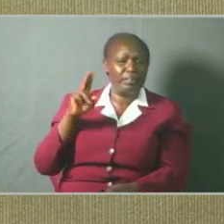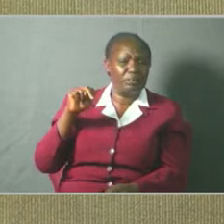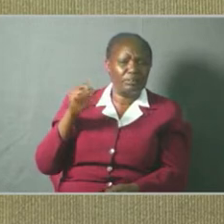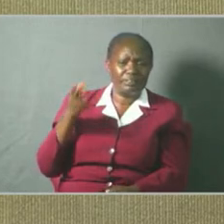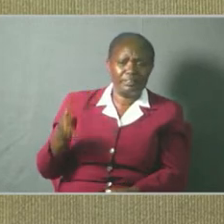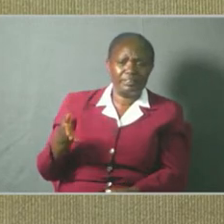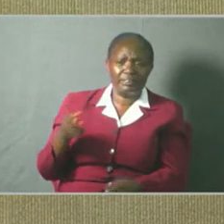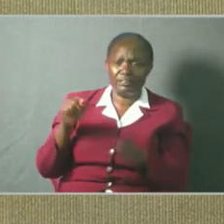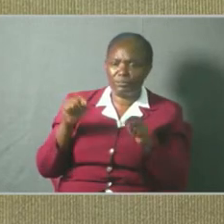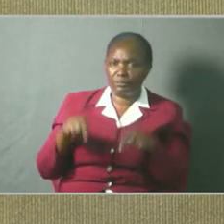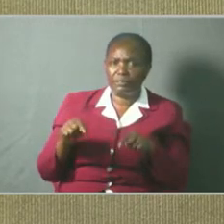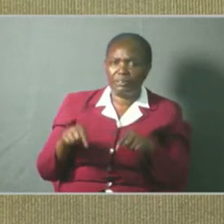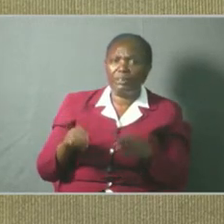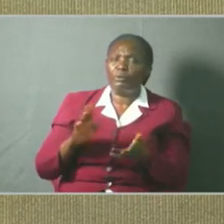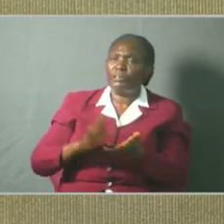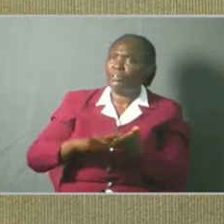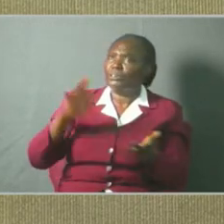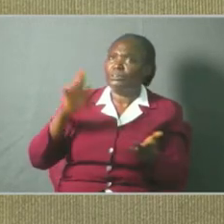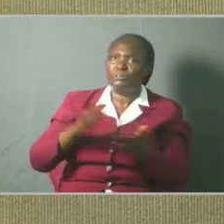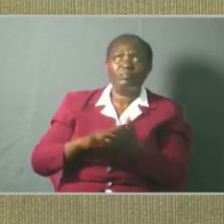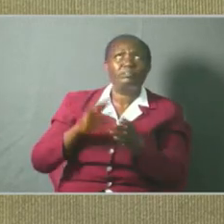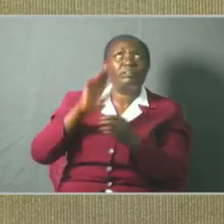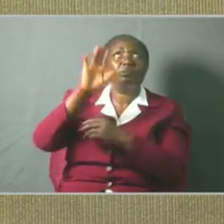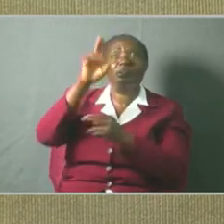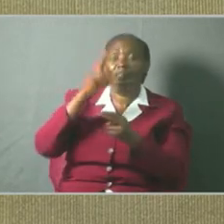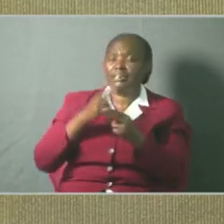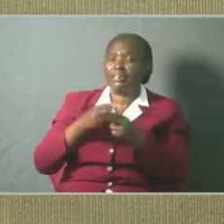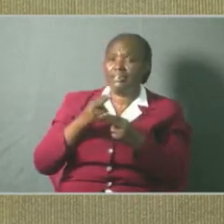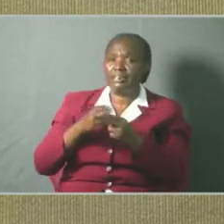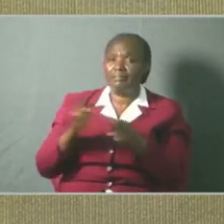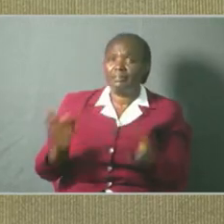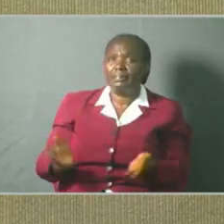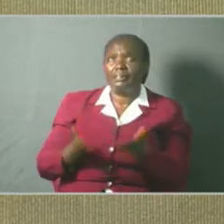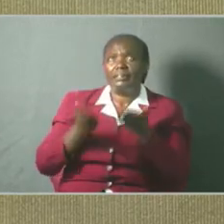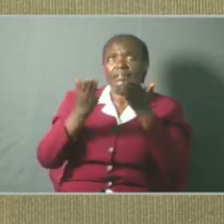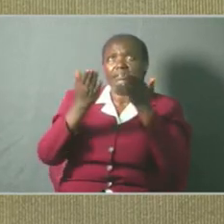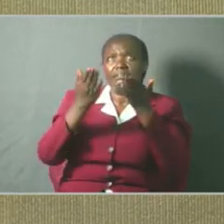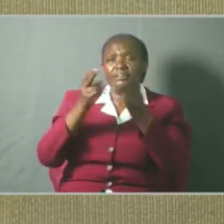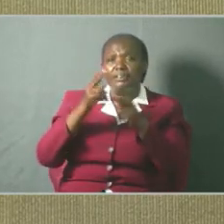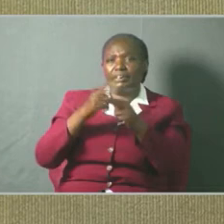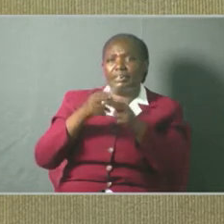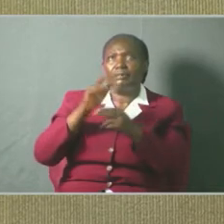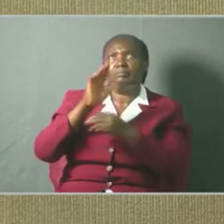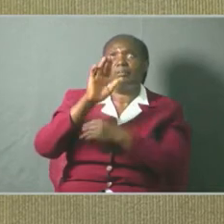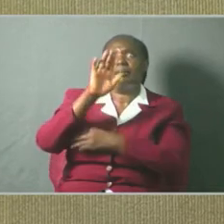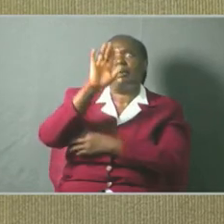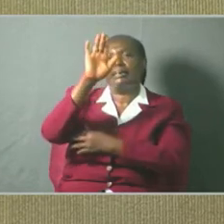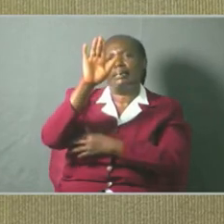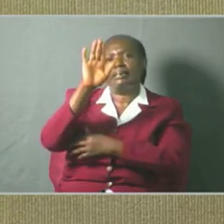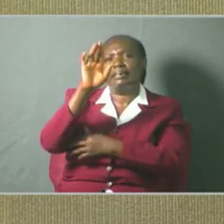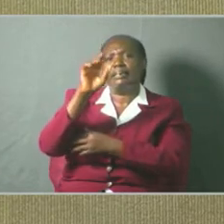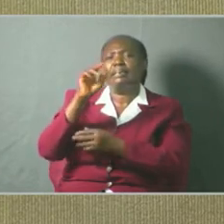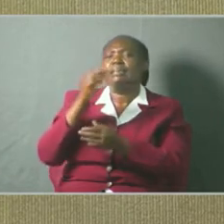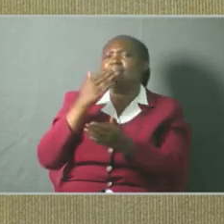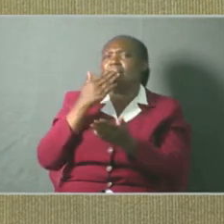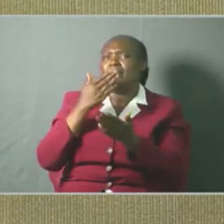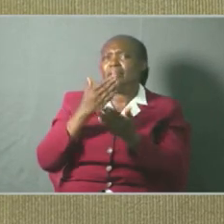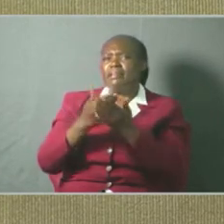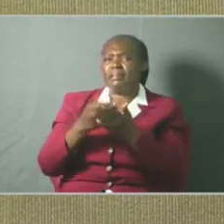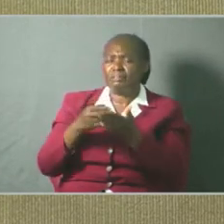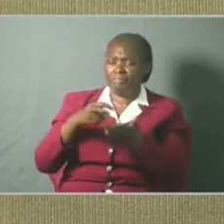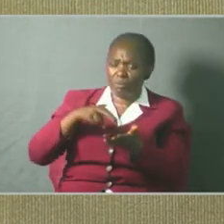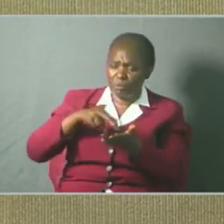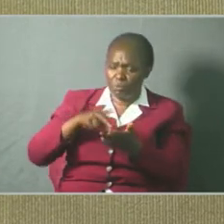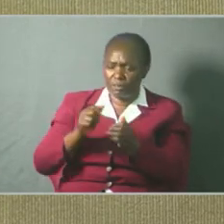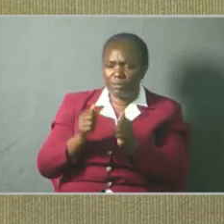thanks. We glorify your name and we praise it and we lift it up high. Thank you for having walked with us in these difficult